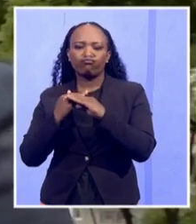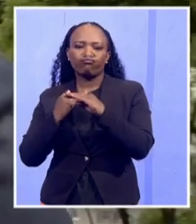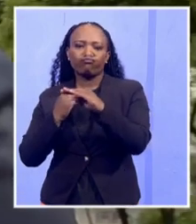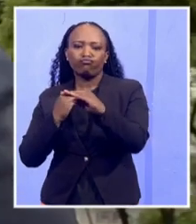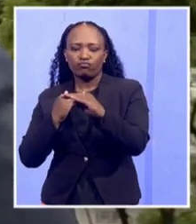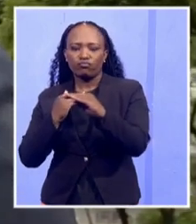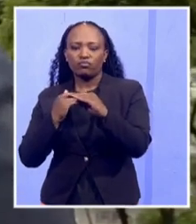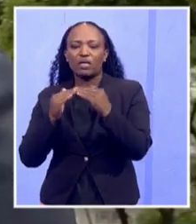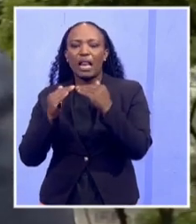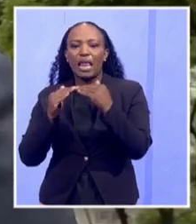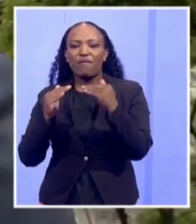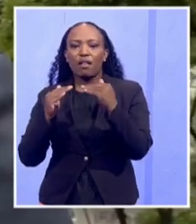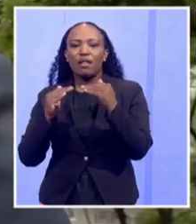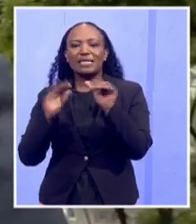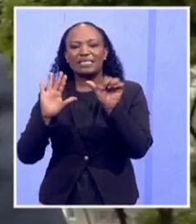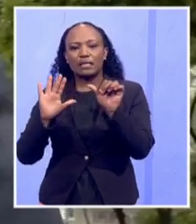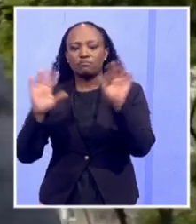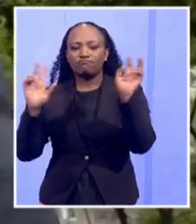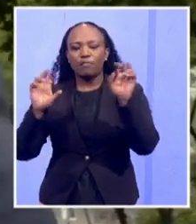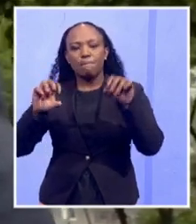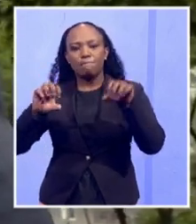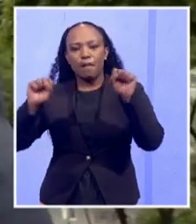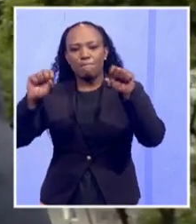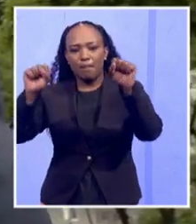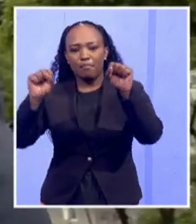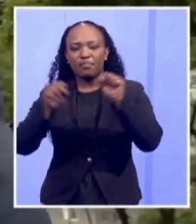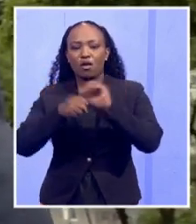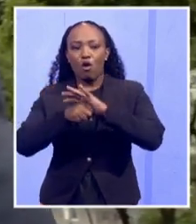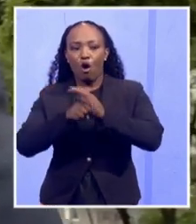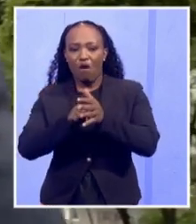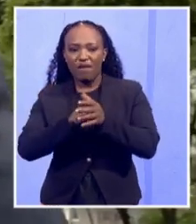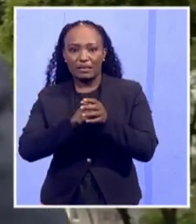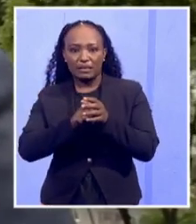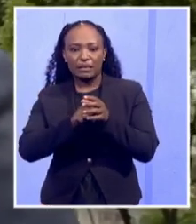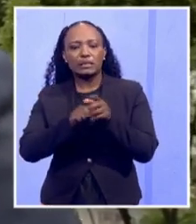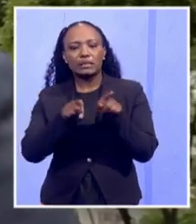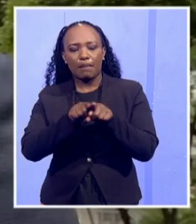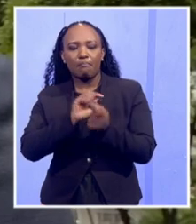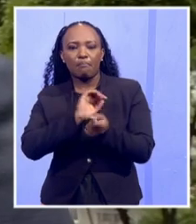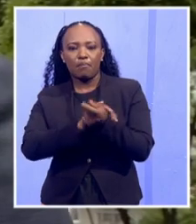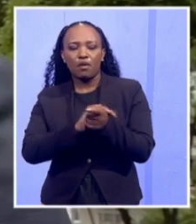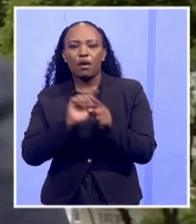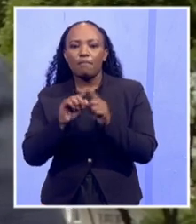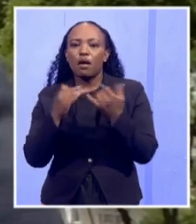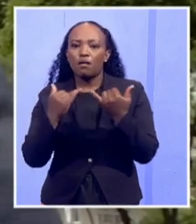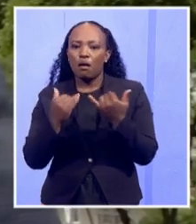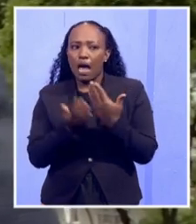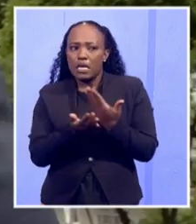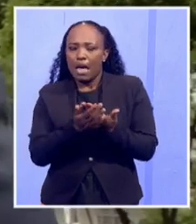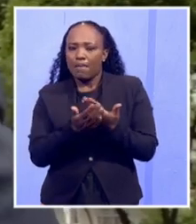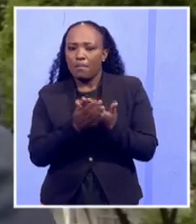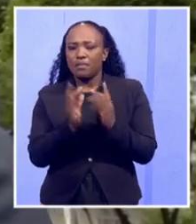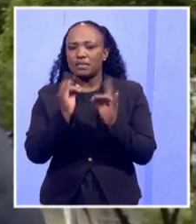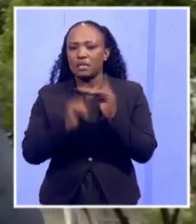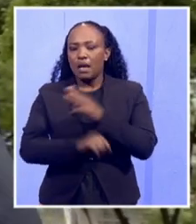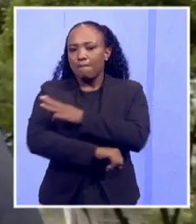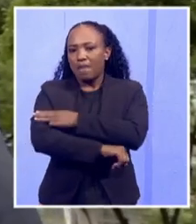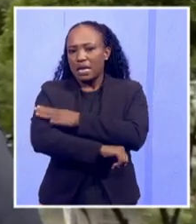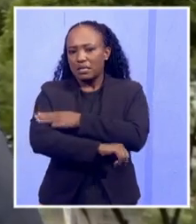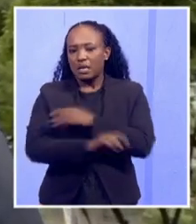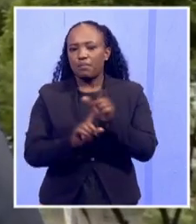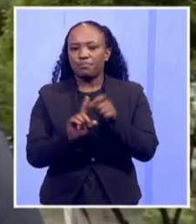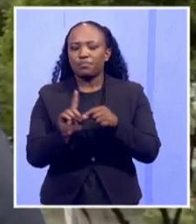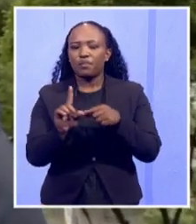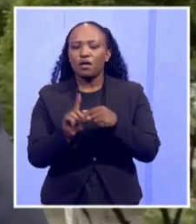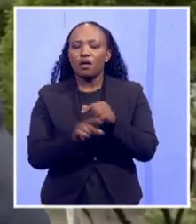load shedding and obviously COVID, the knock-on effect that happened thereof. But we've got a very capable city manager, Dr. Imogen Mashazi.